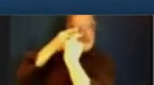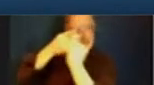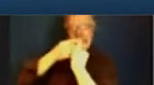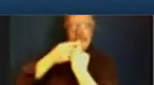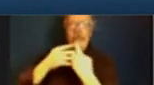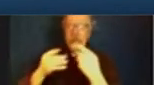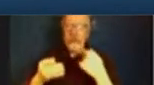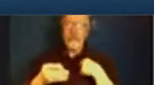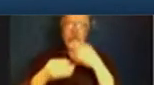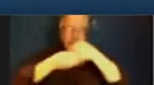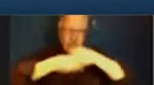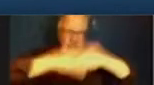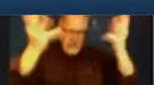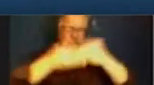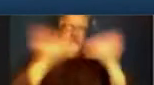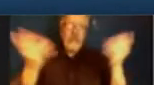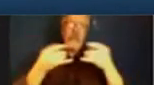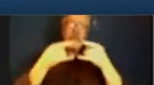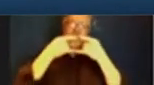supply